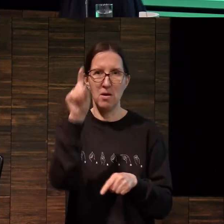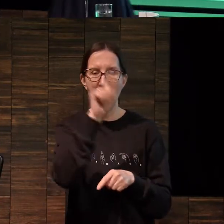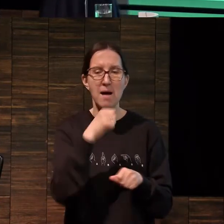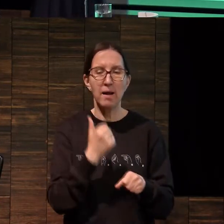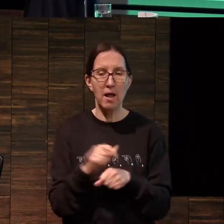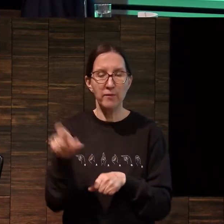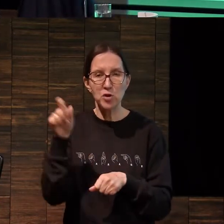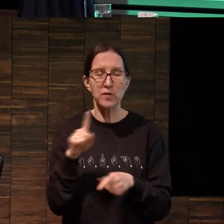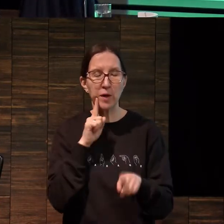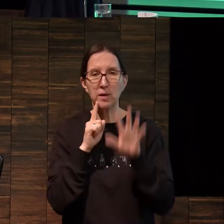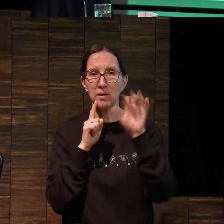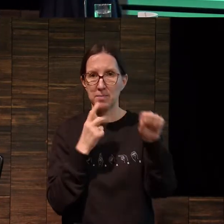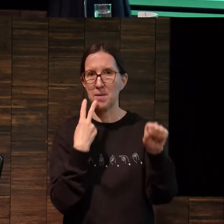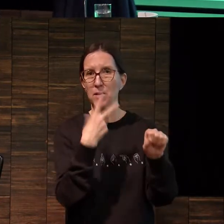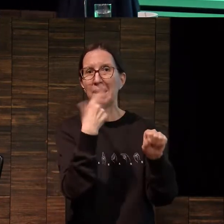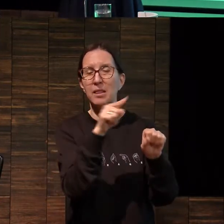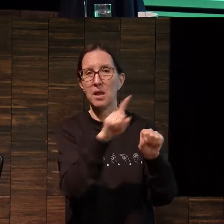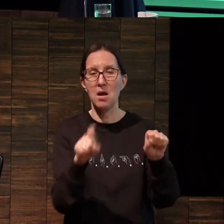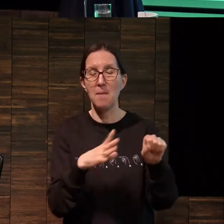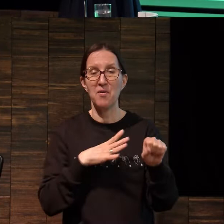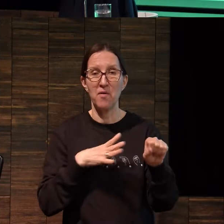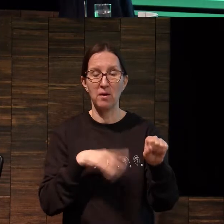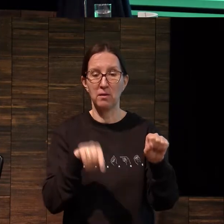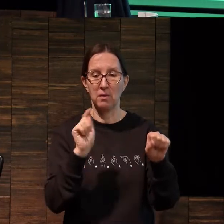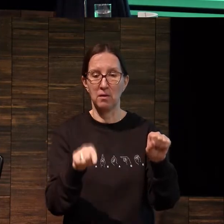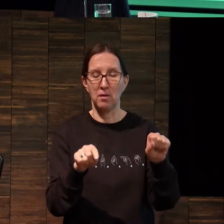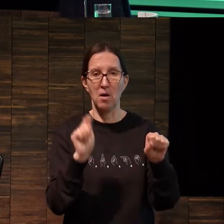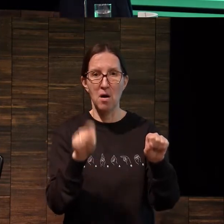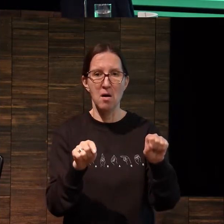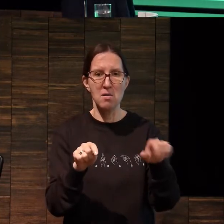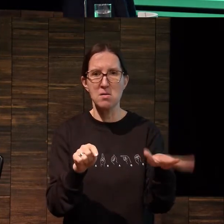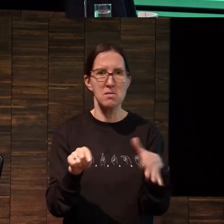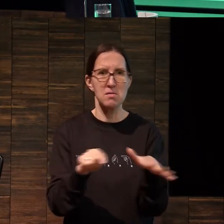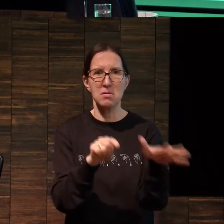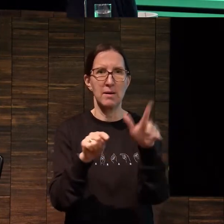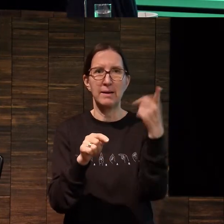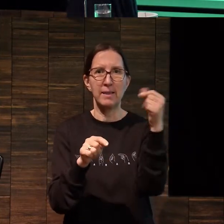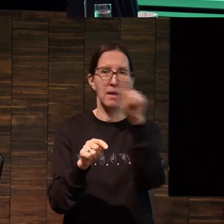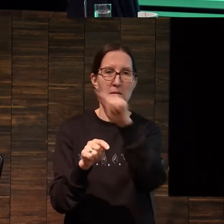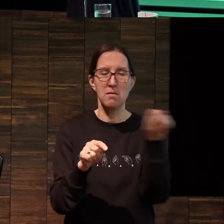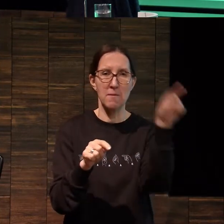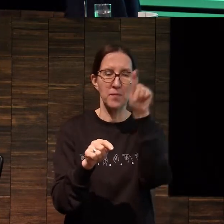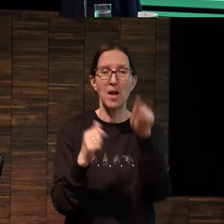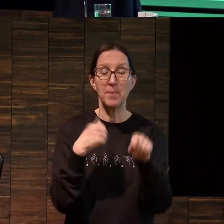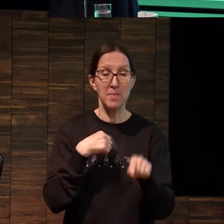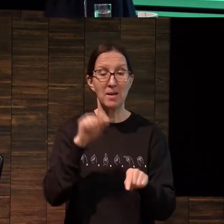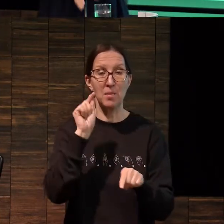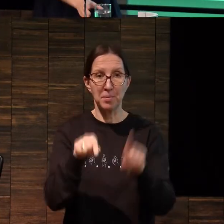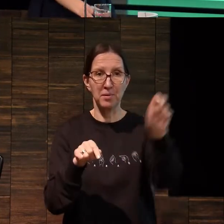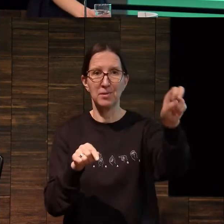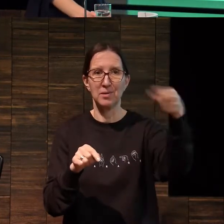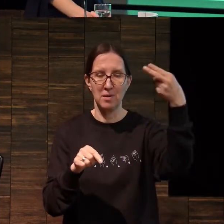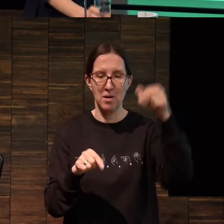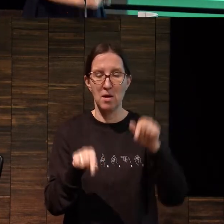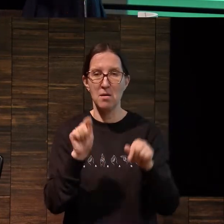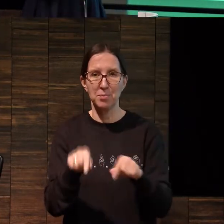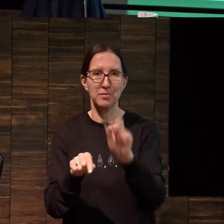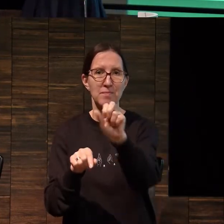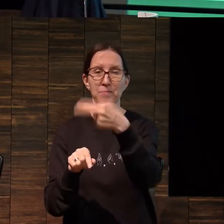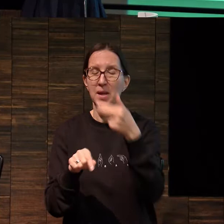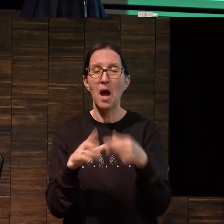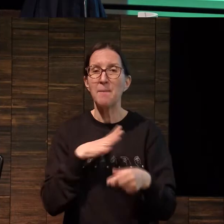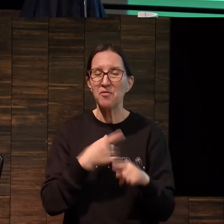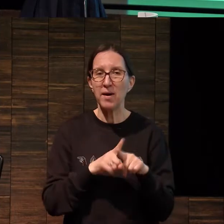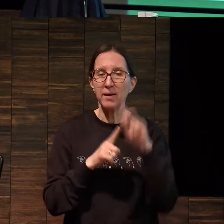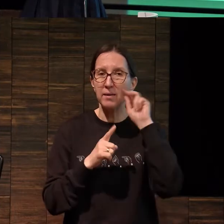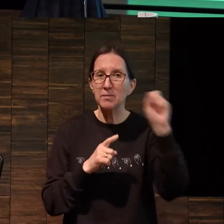a person manages the interface, it's important for them to understand where the focus is. So when they click on the next element, it has to